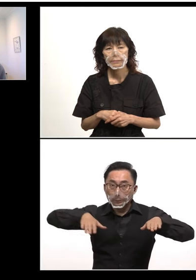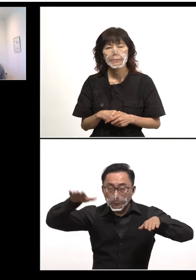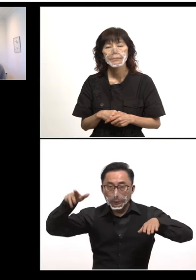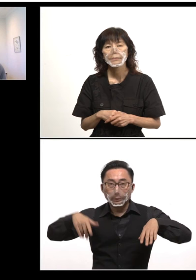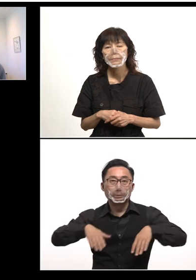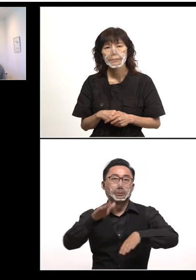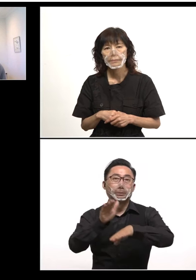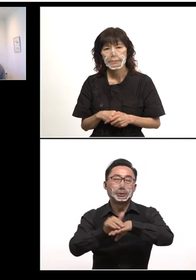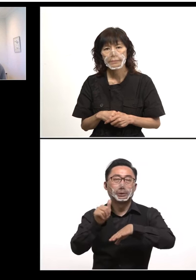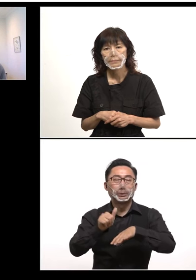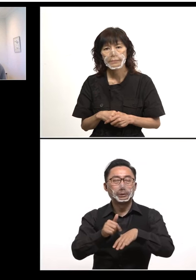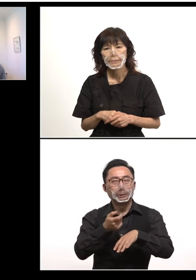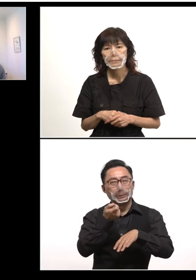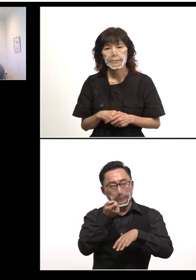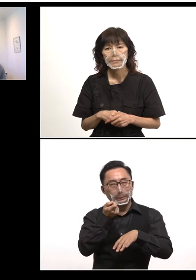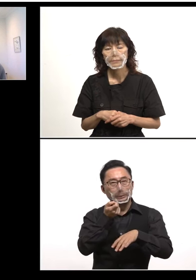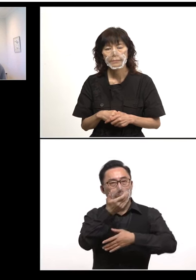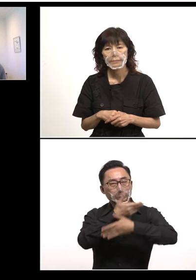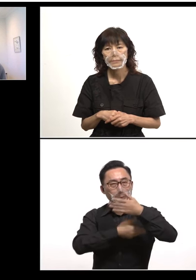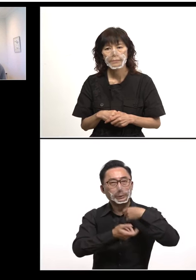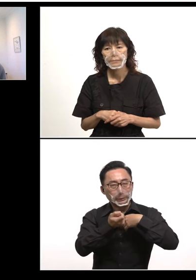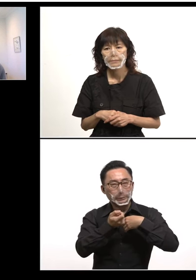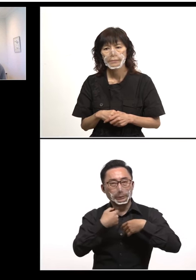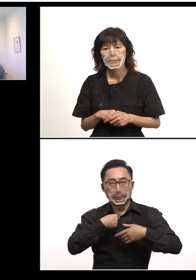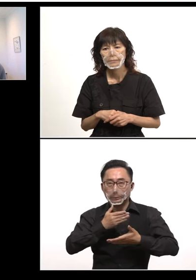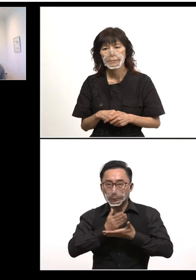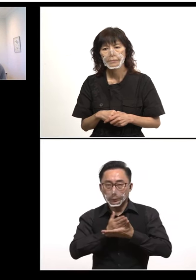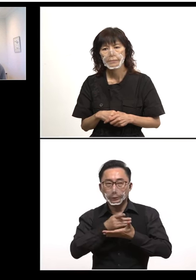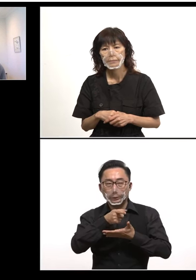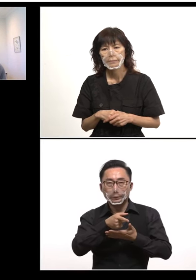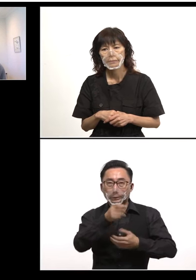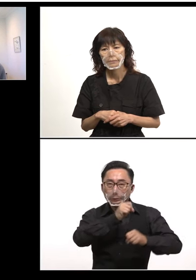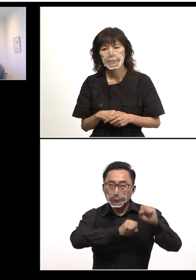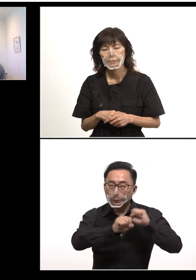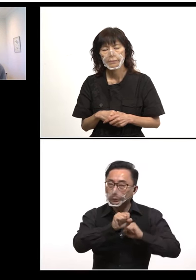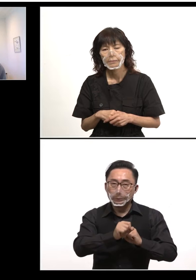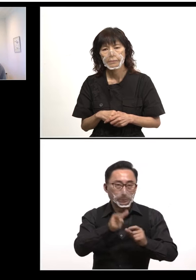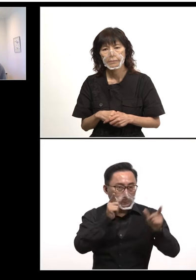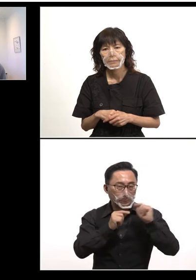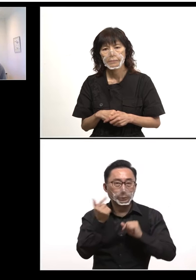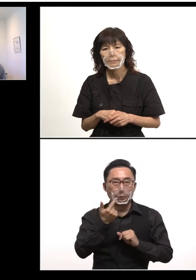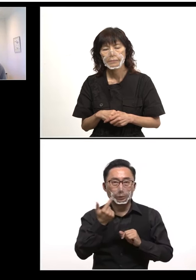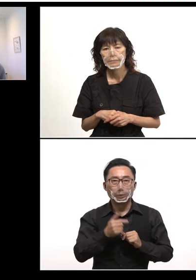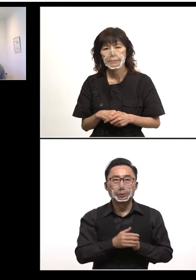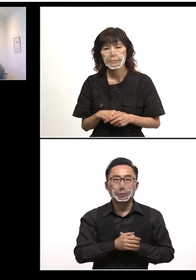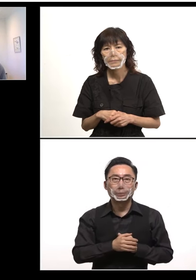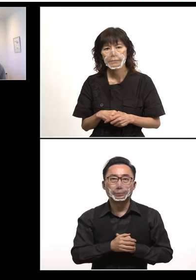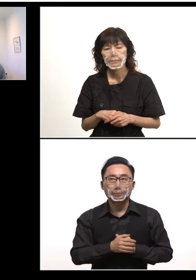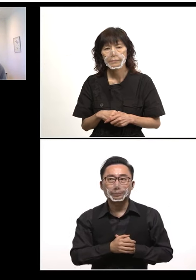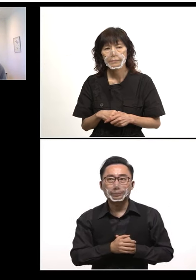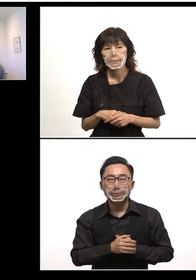with such great richness, and I think that's really important. And then in terms of the